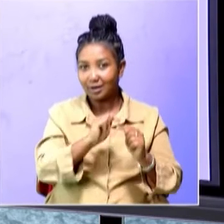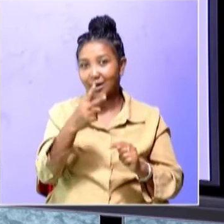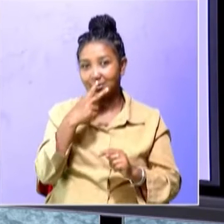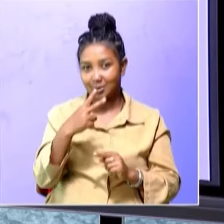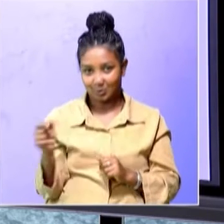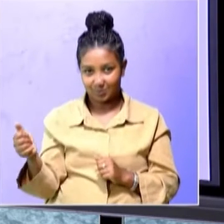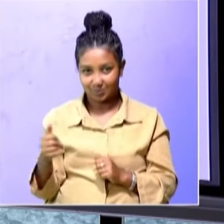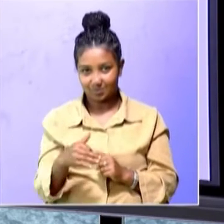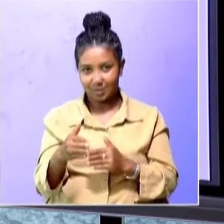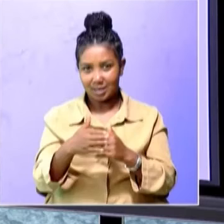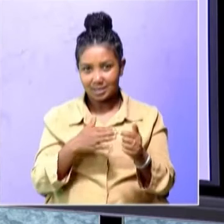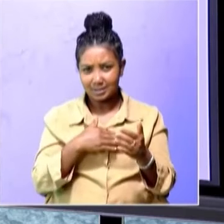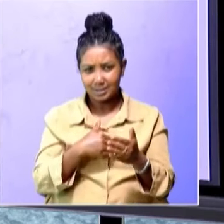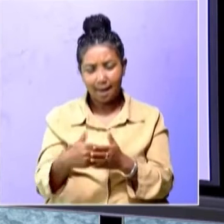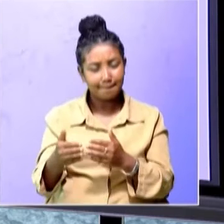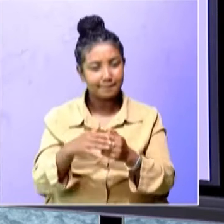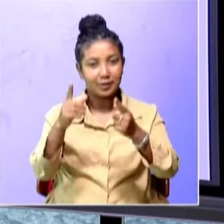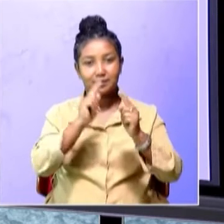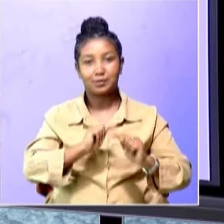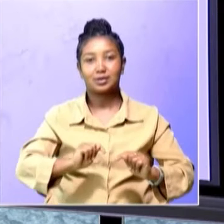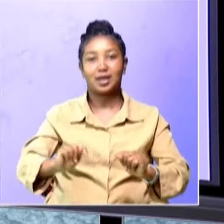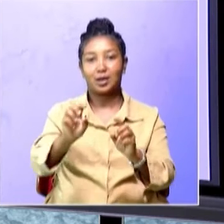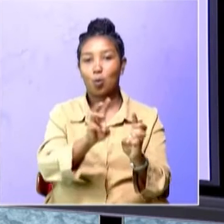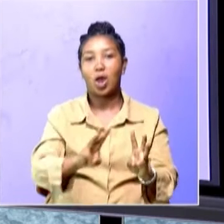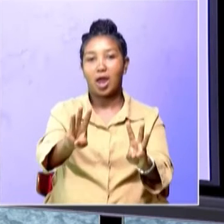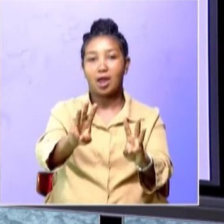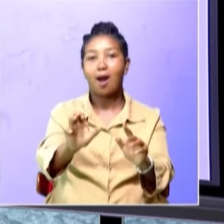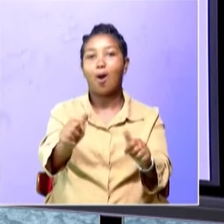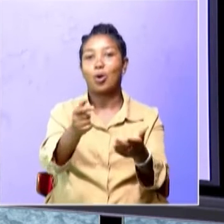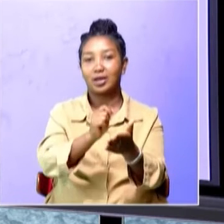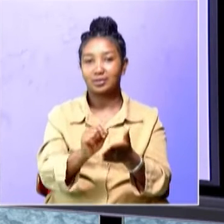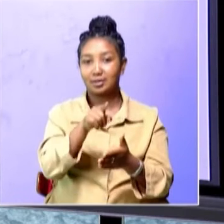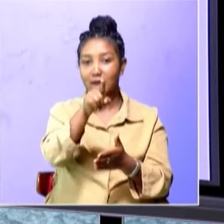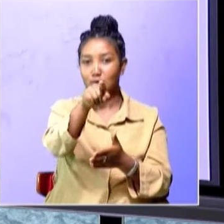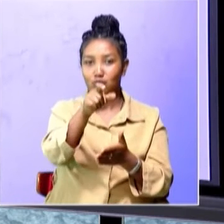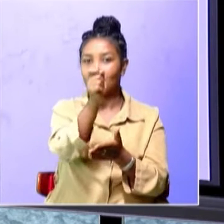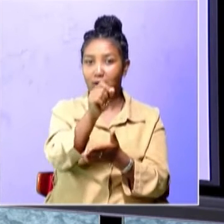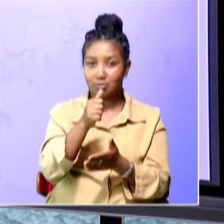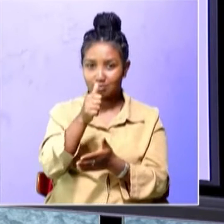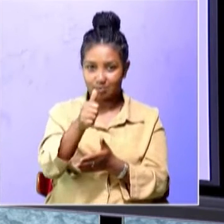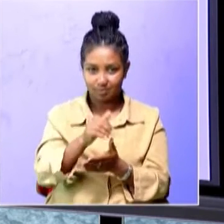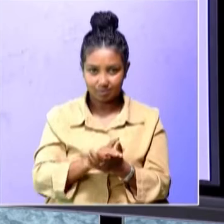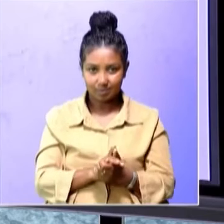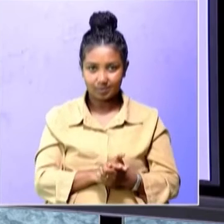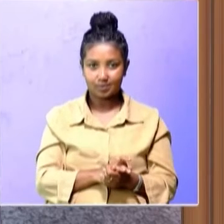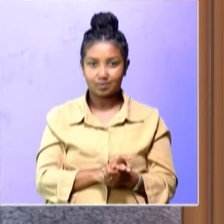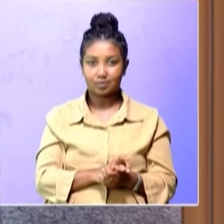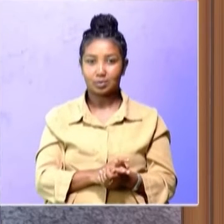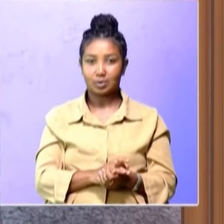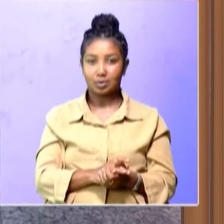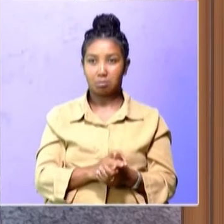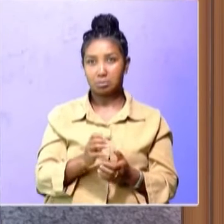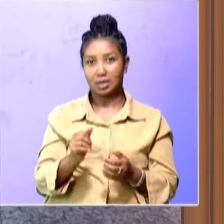All right? Simple, very simple technique of writing argumentative paragraph. My